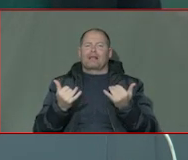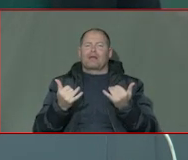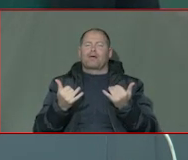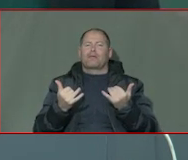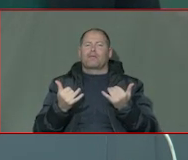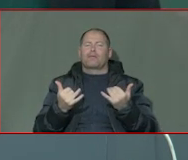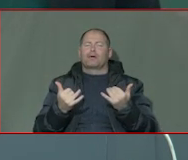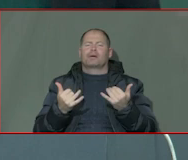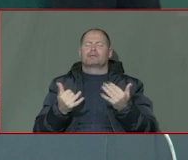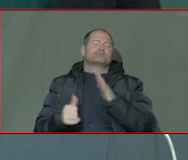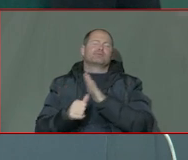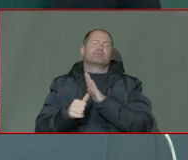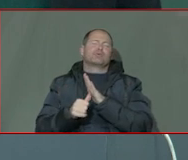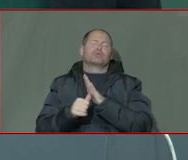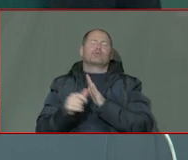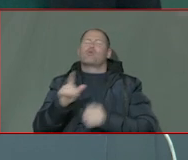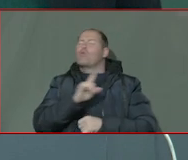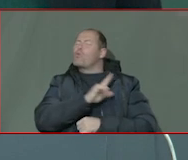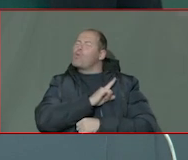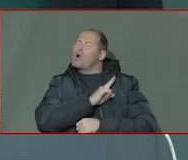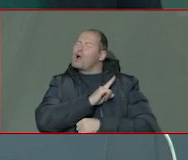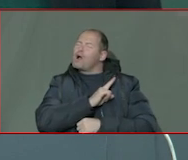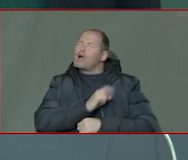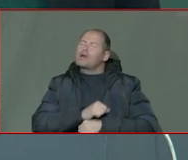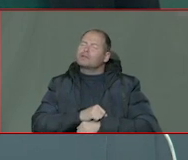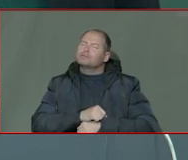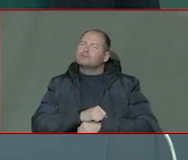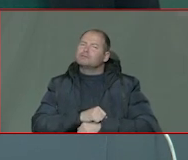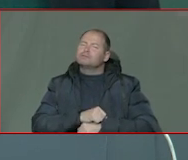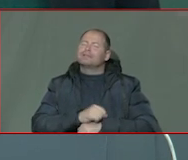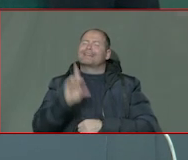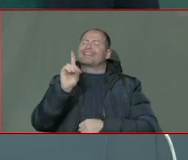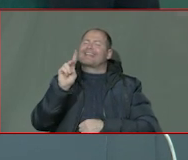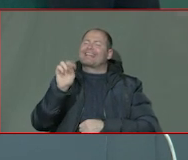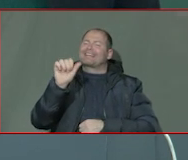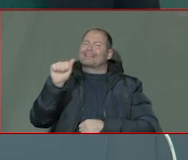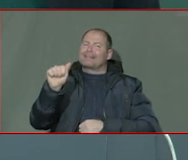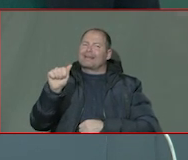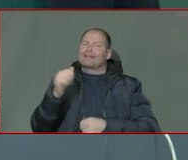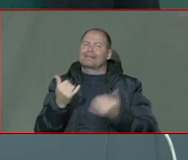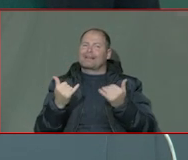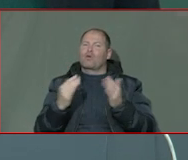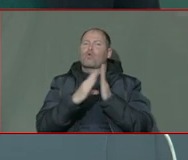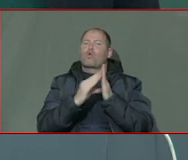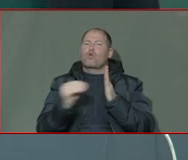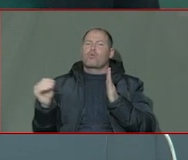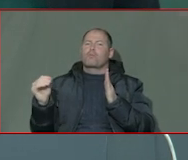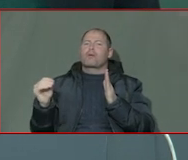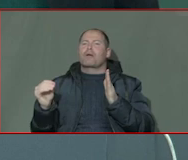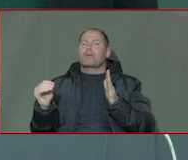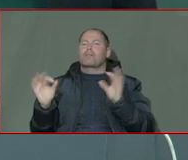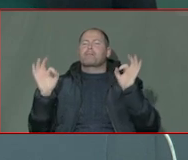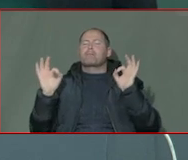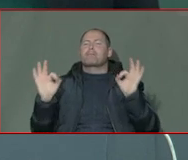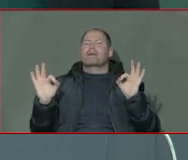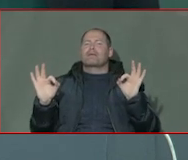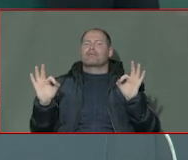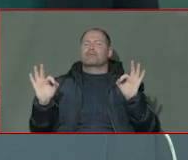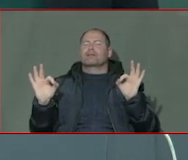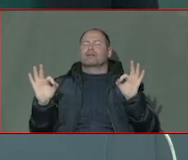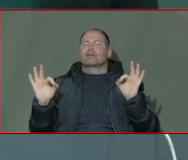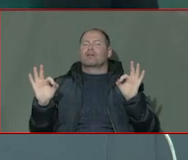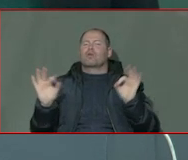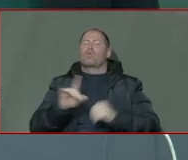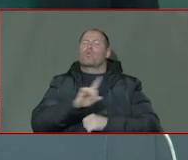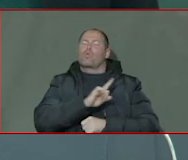significance. Why is it important that the DNA should make an identical copy of itself? We